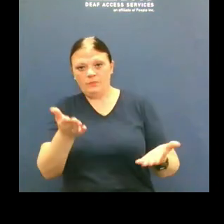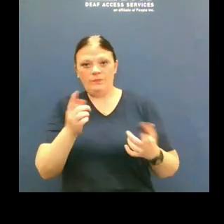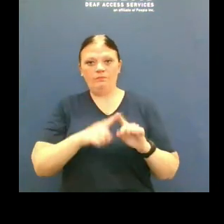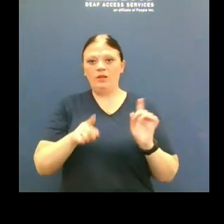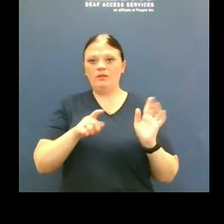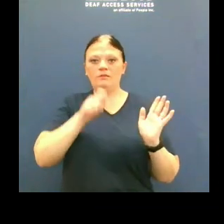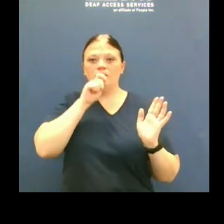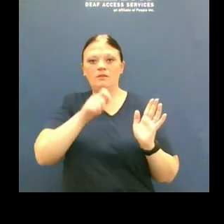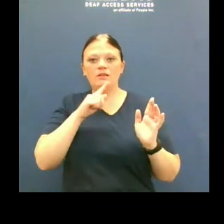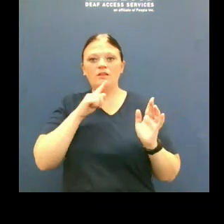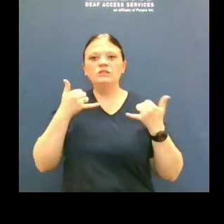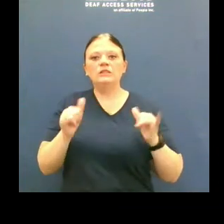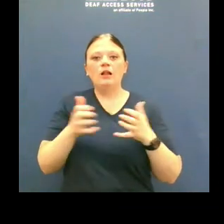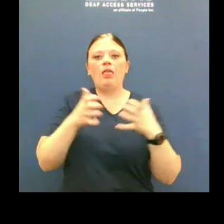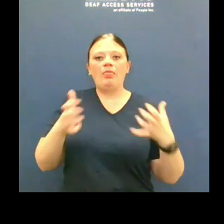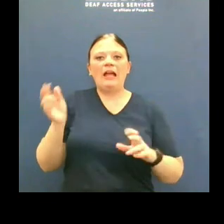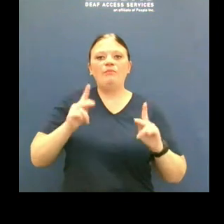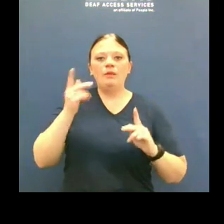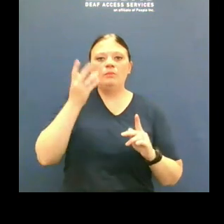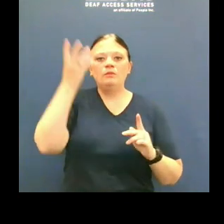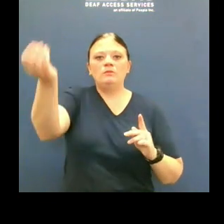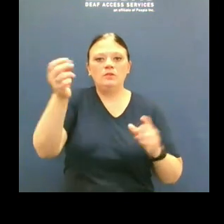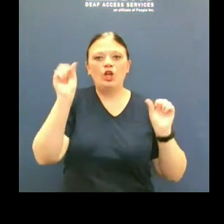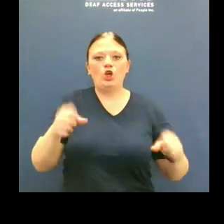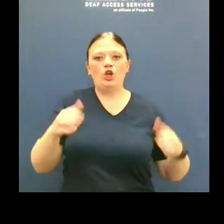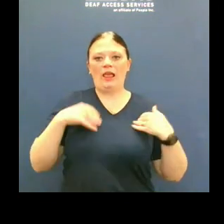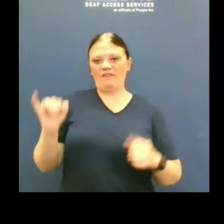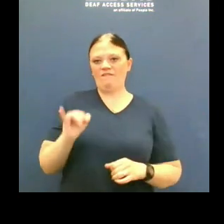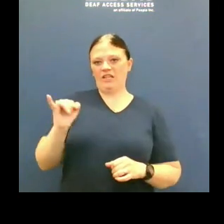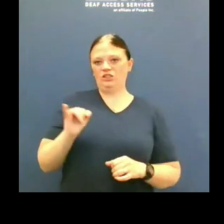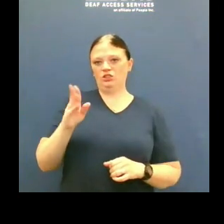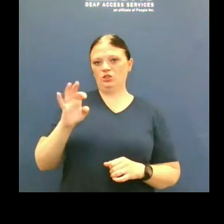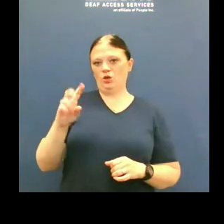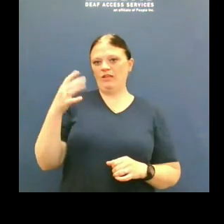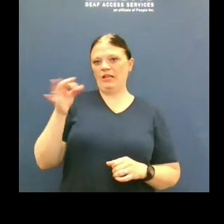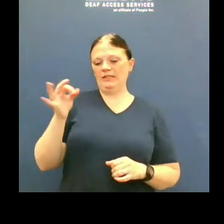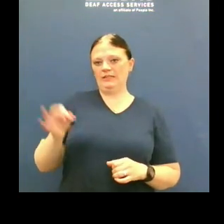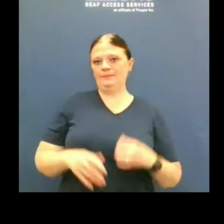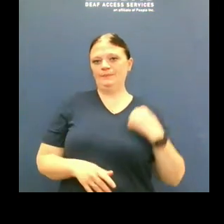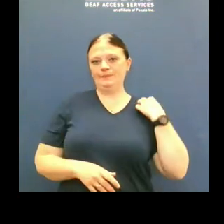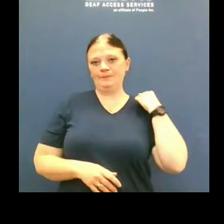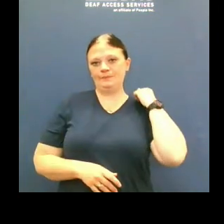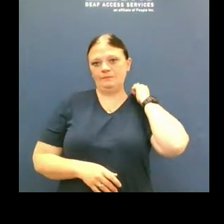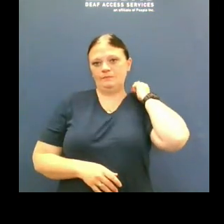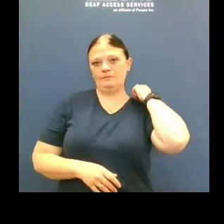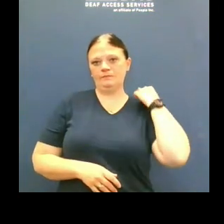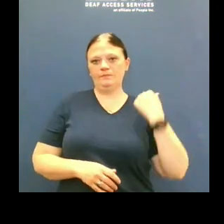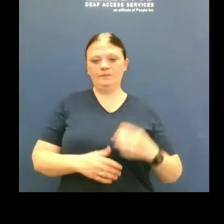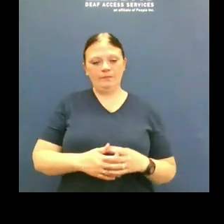line is there's still a lot of people out there that could be infected with COVID-19 in the future. Next, please.